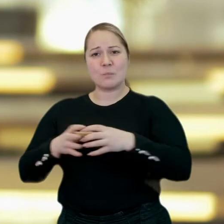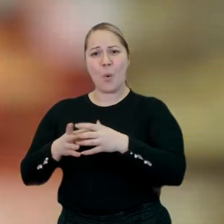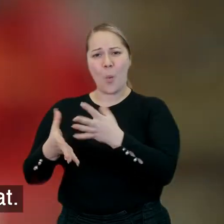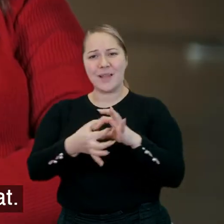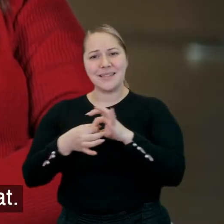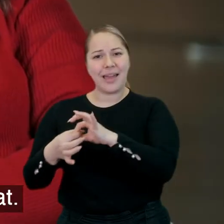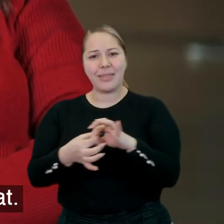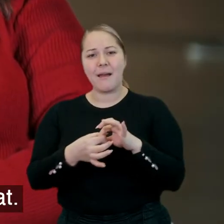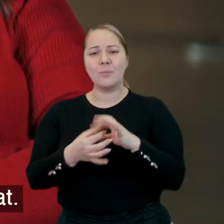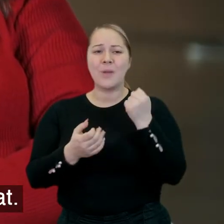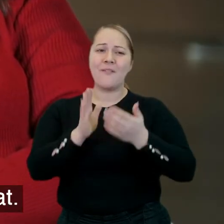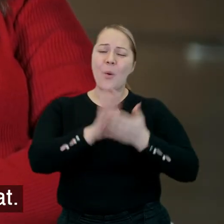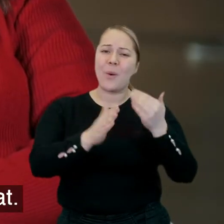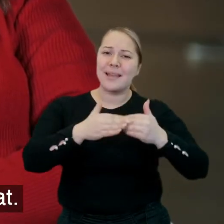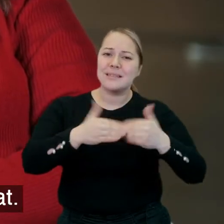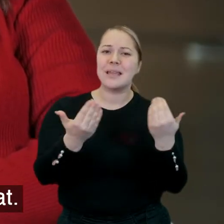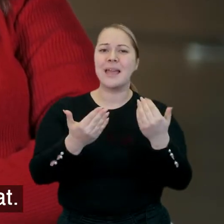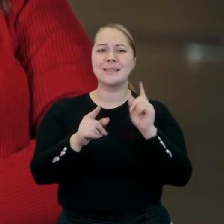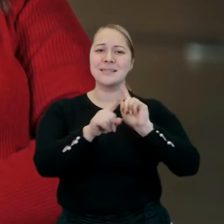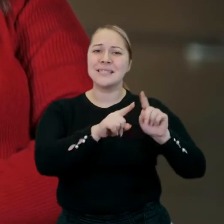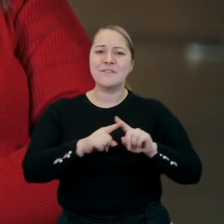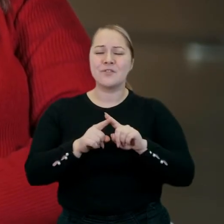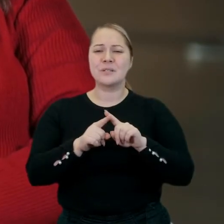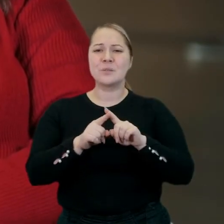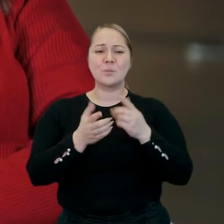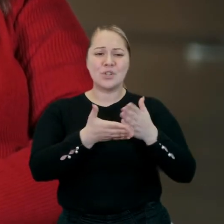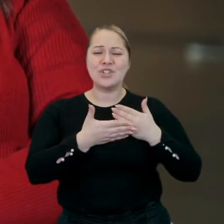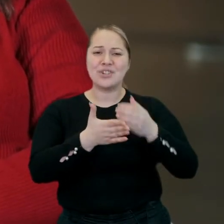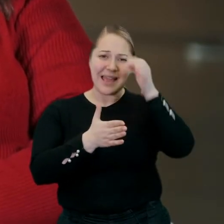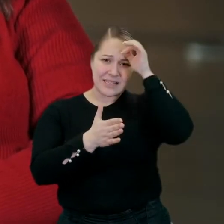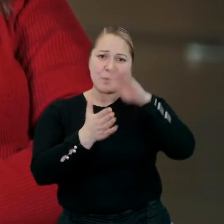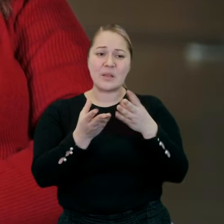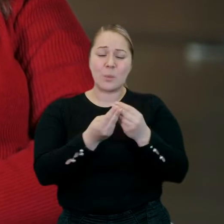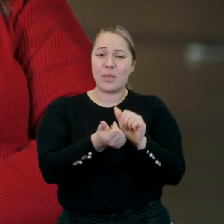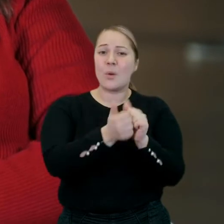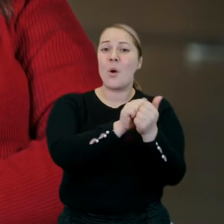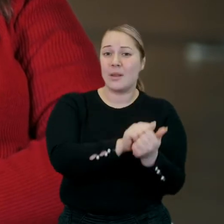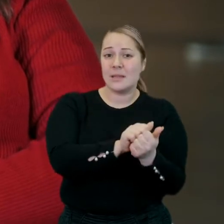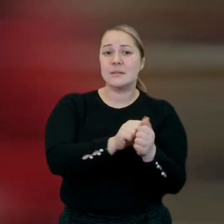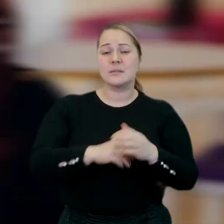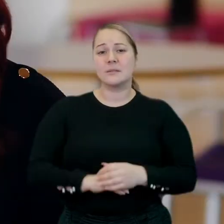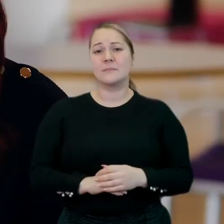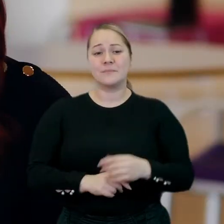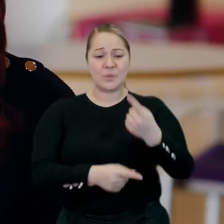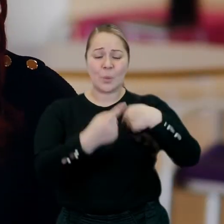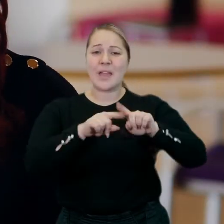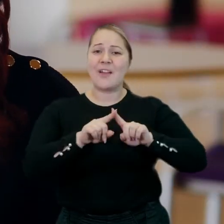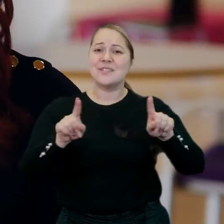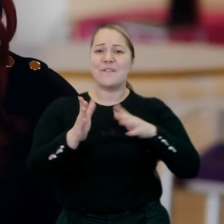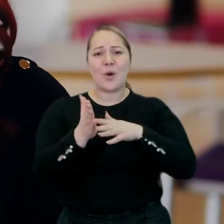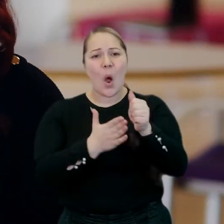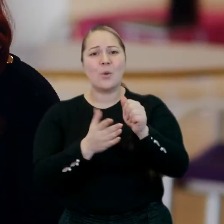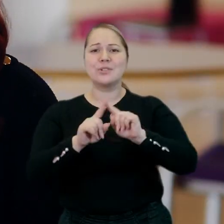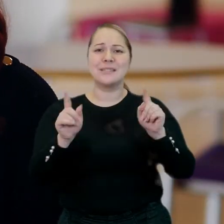tight team. We have away days and things like that, and we actually share our experiences with our colleagues. So we have different